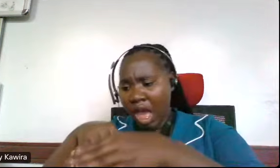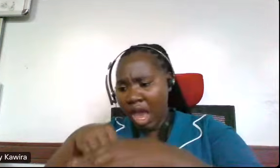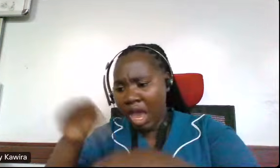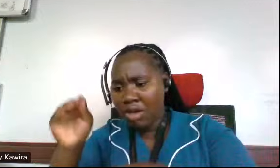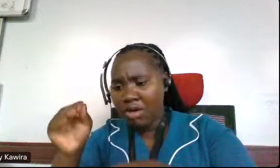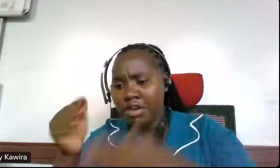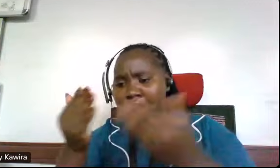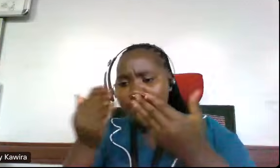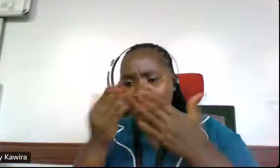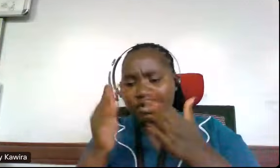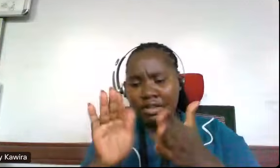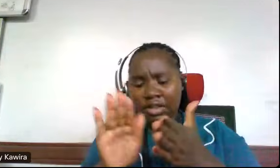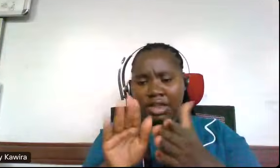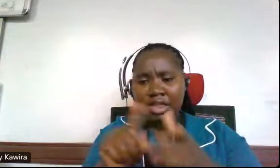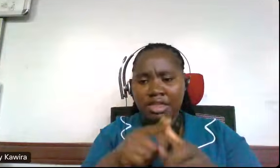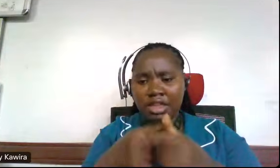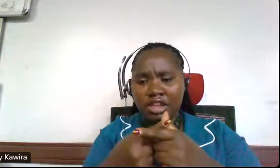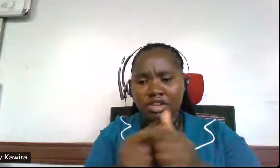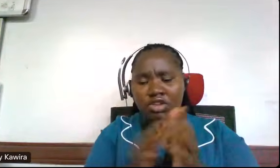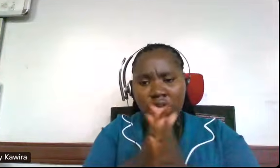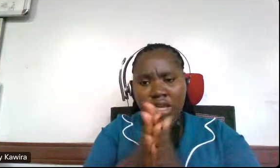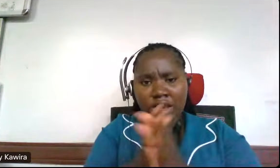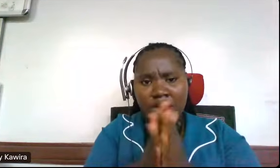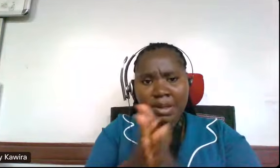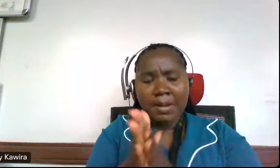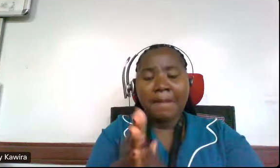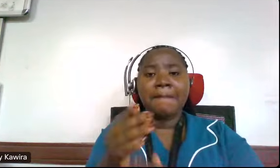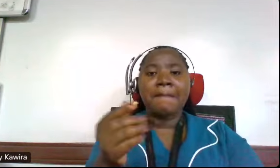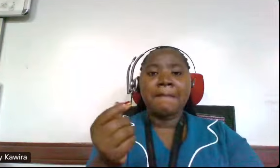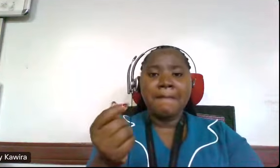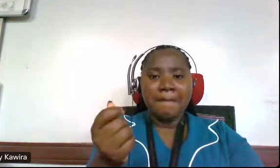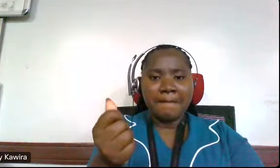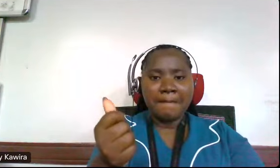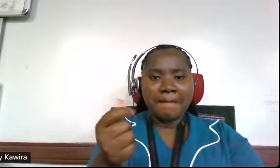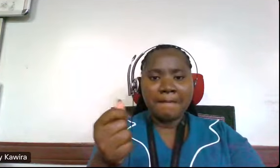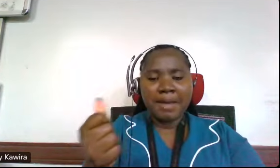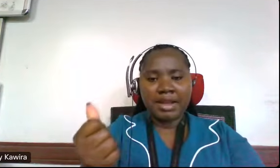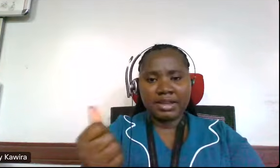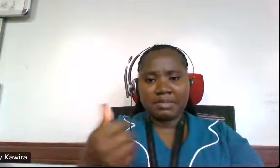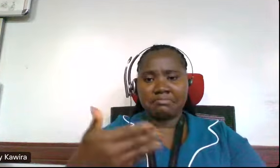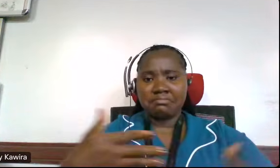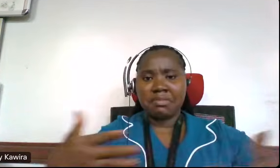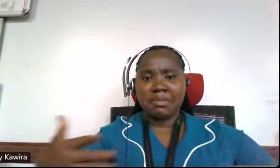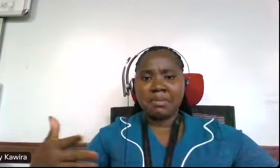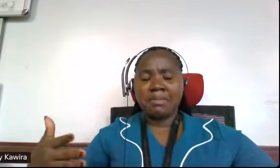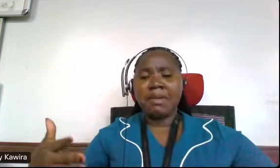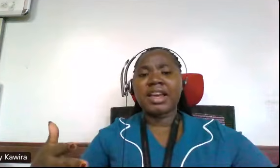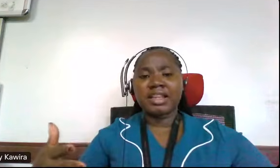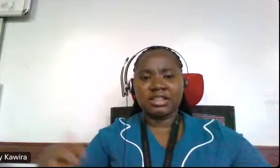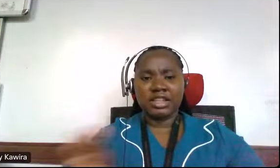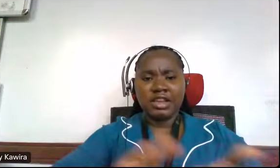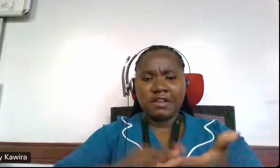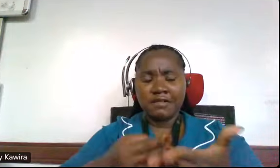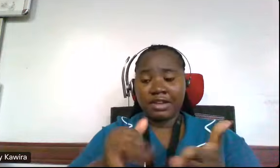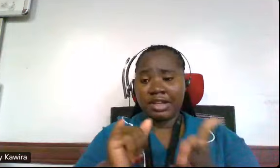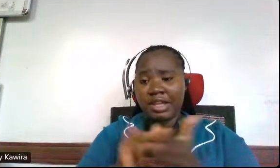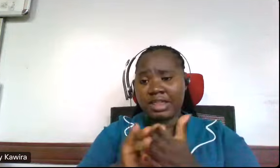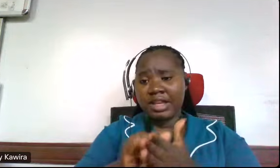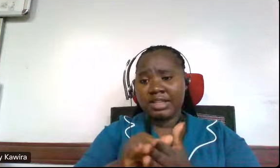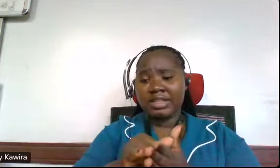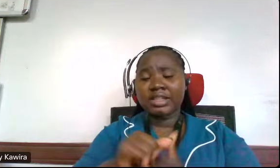you have invested in these money market funds. Is that income,